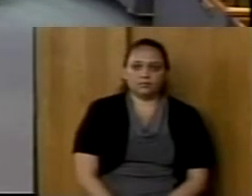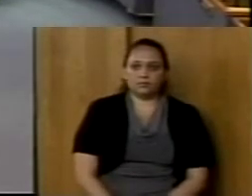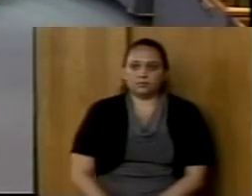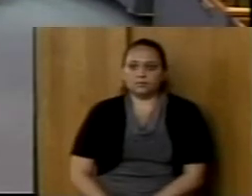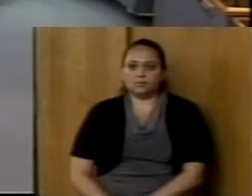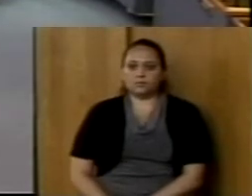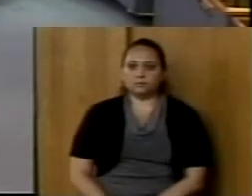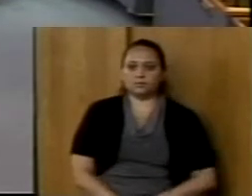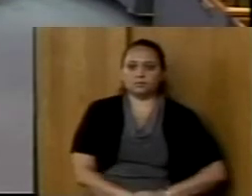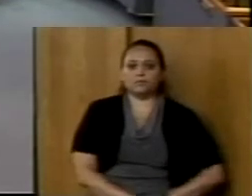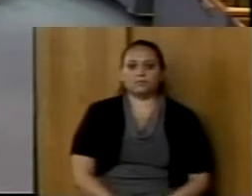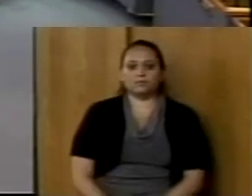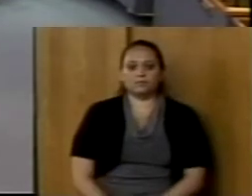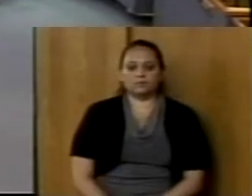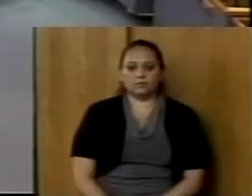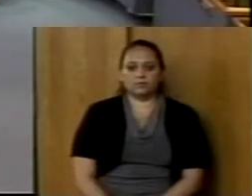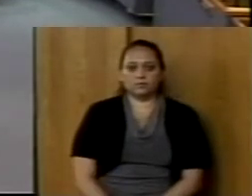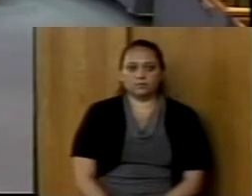Hold it with a star.